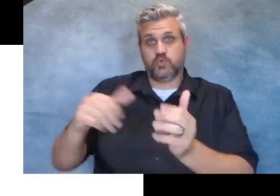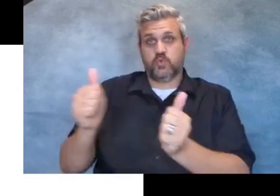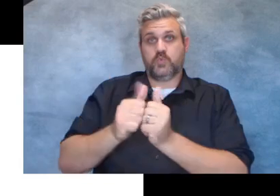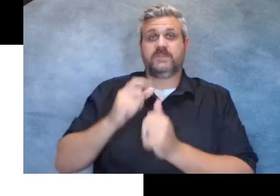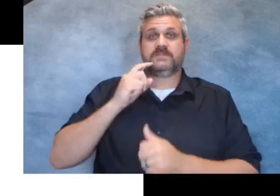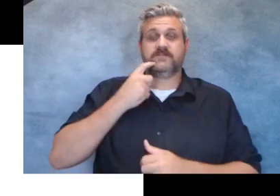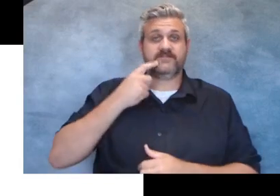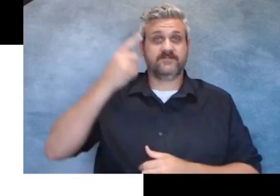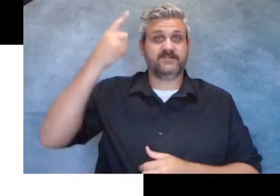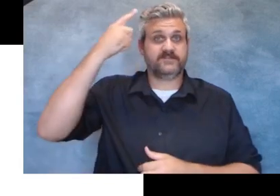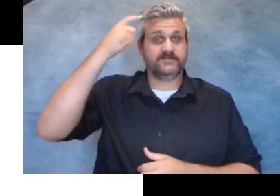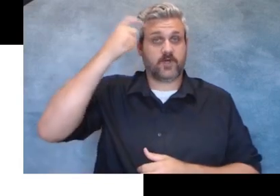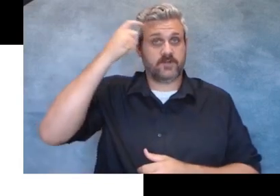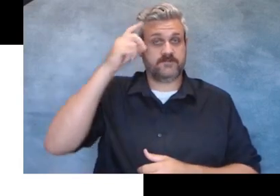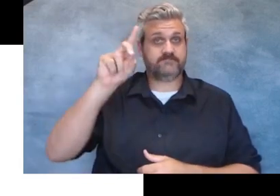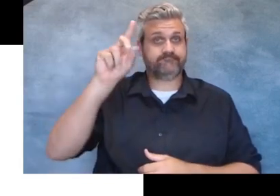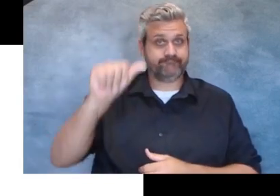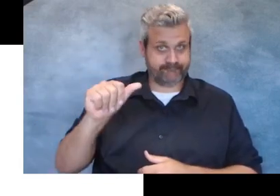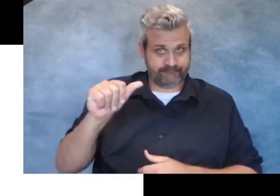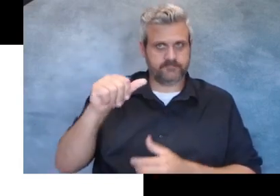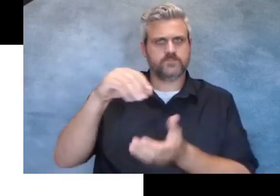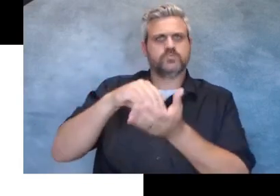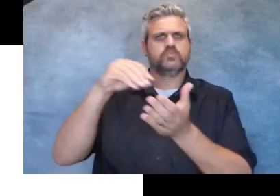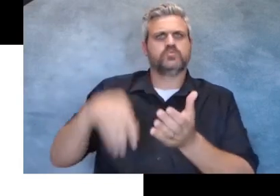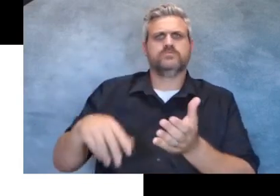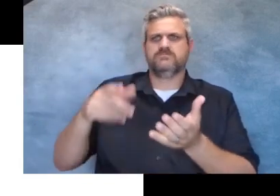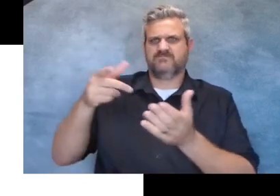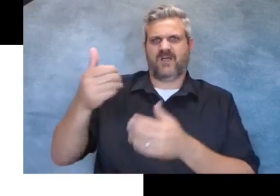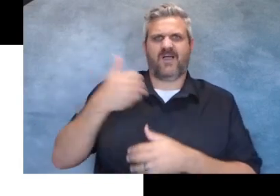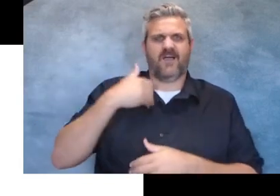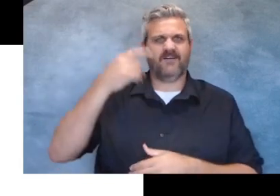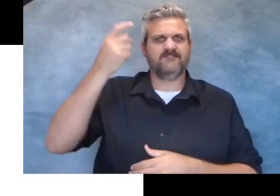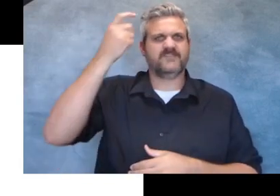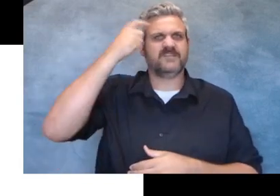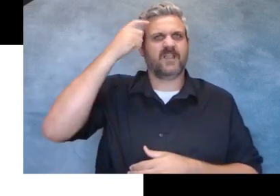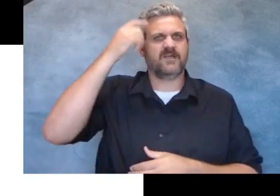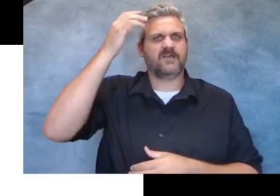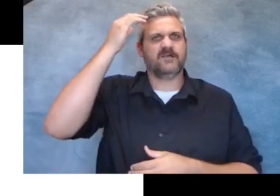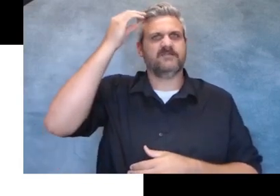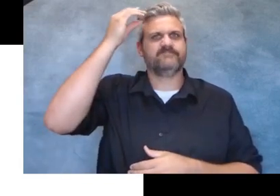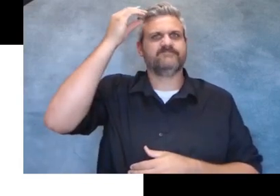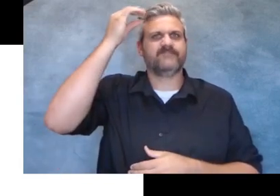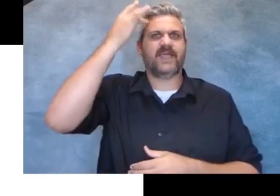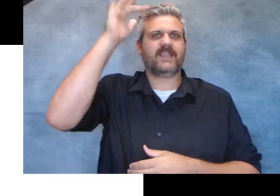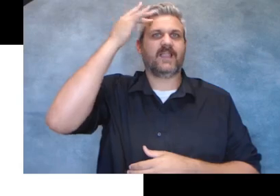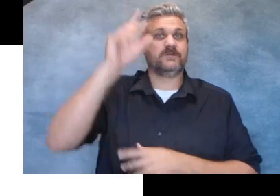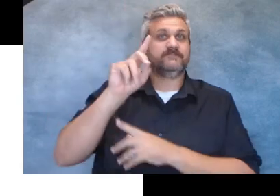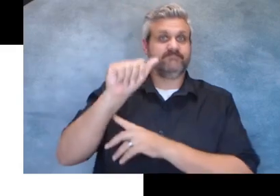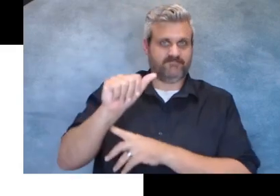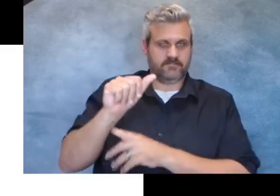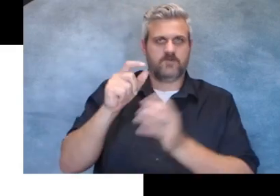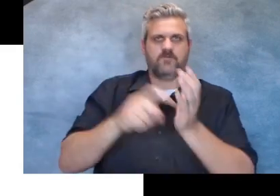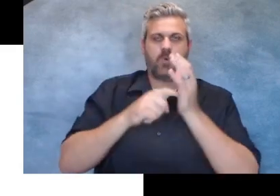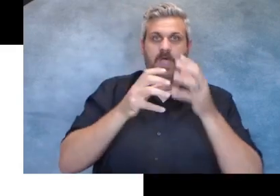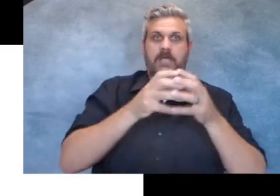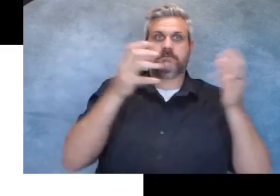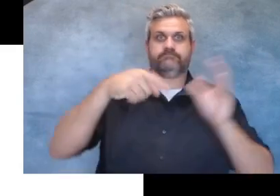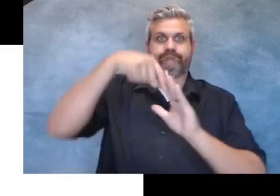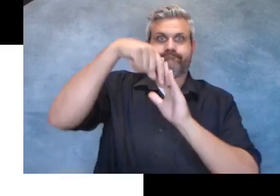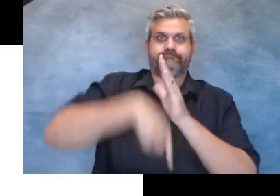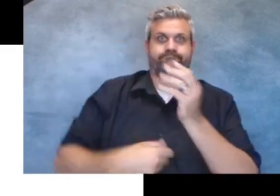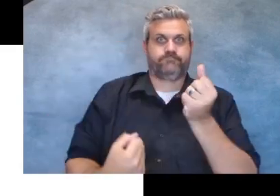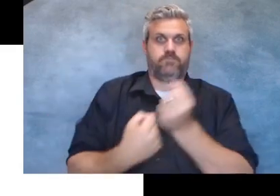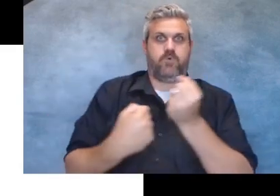with a significant cognitive disability is a student with an intellectual disability that requires extensive and